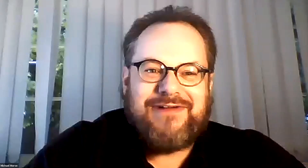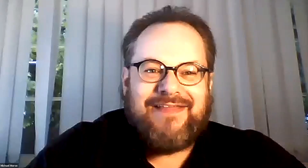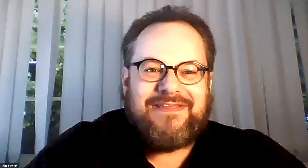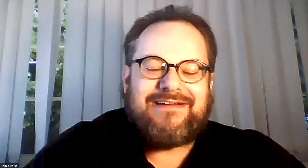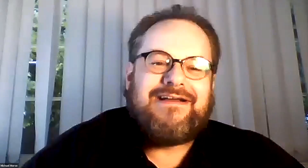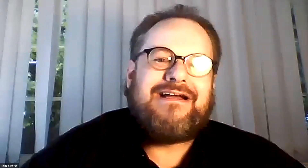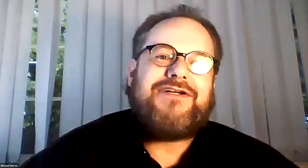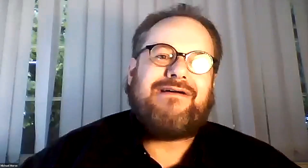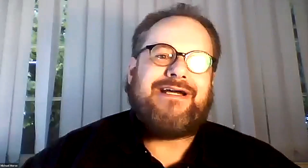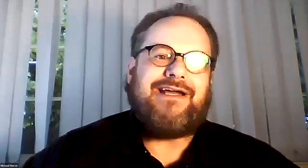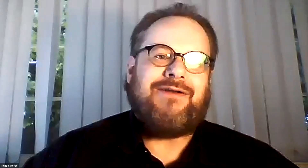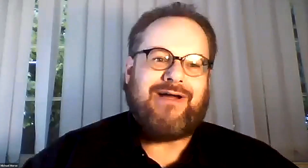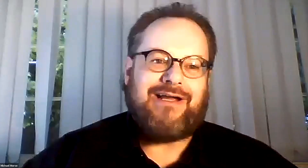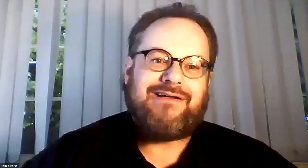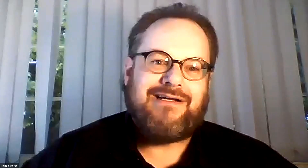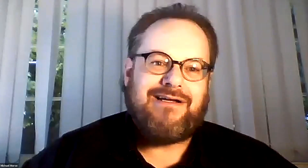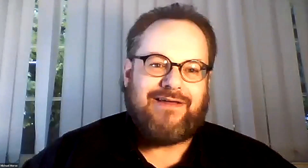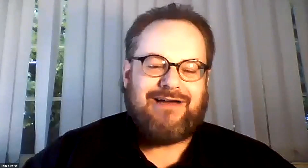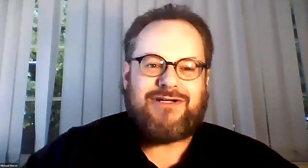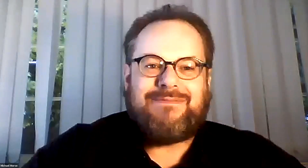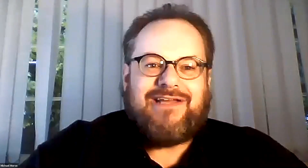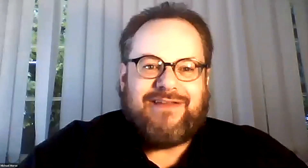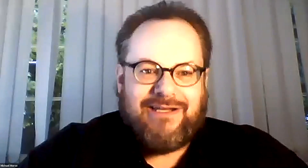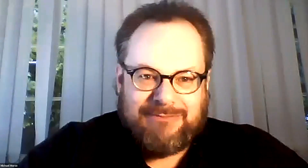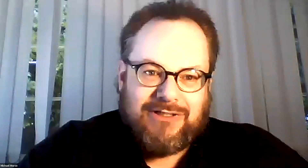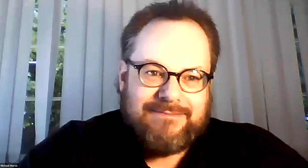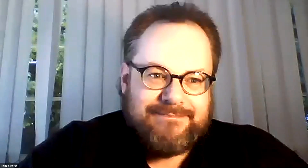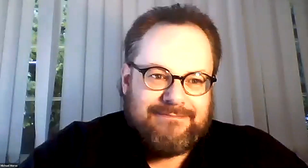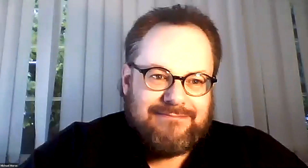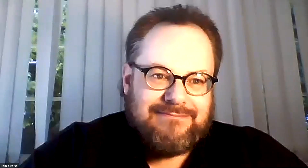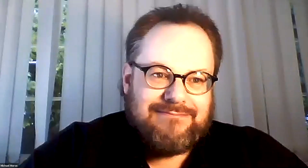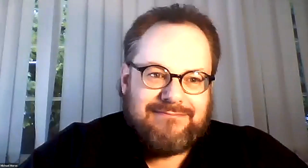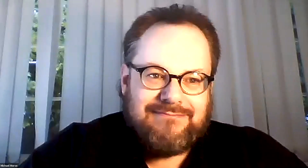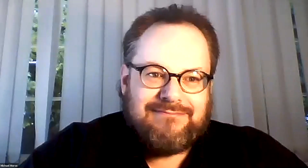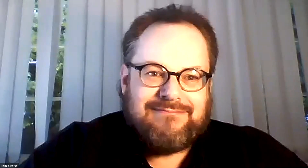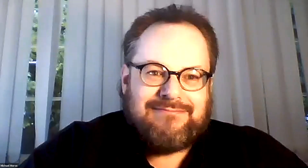I'm so fat that every time I gain weight, they have to update the Guinness Book.